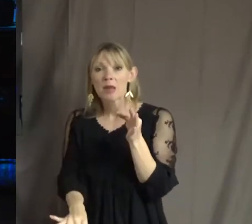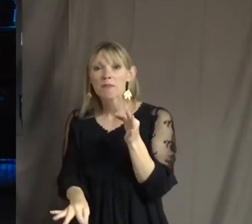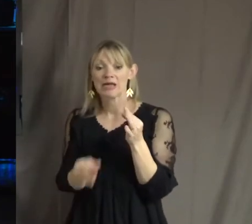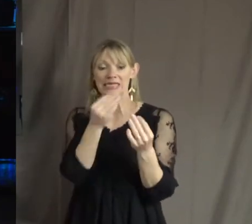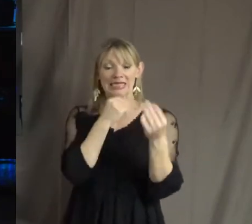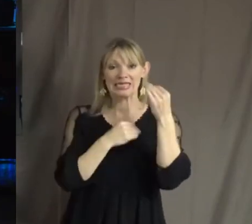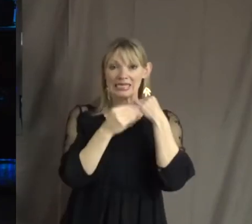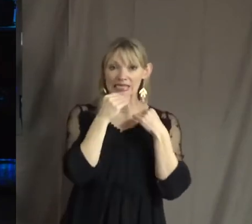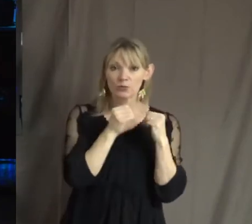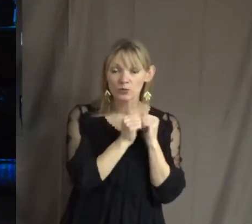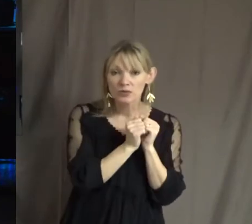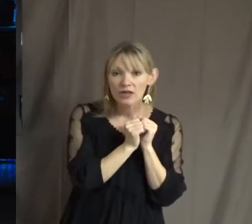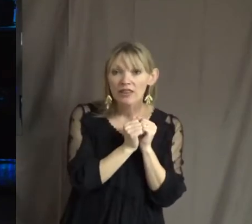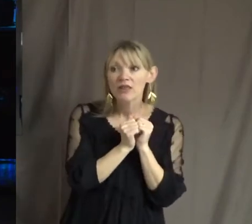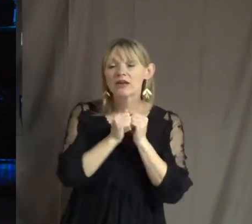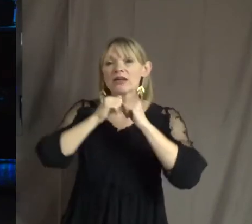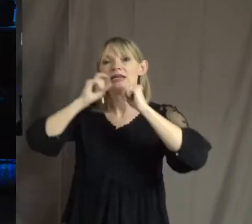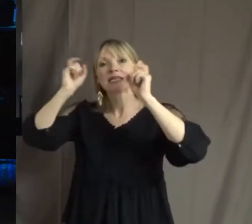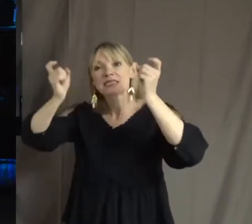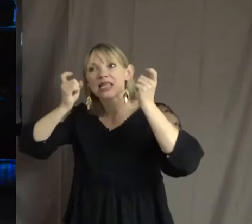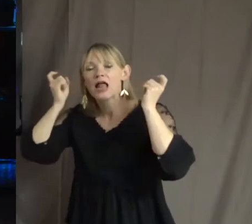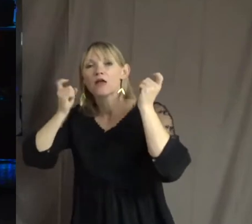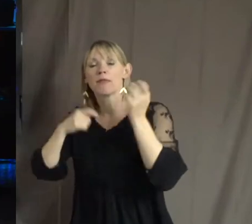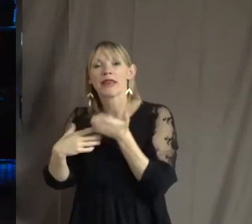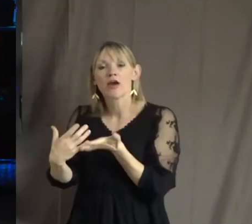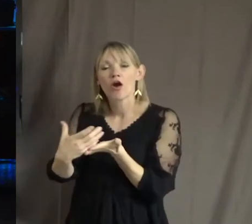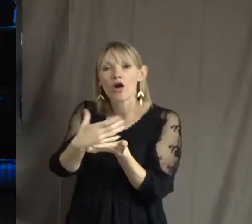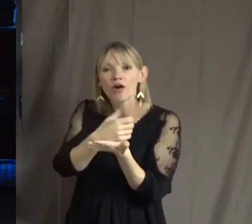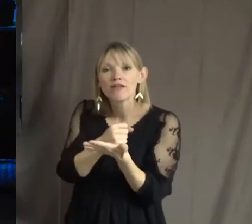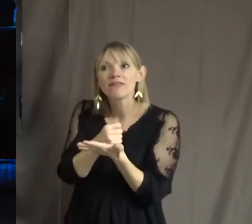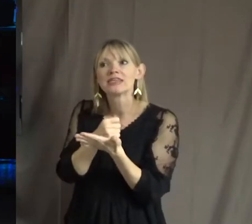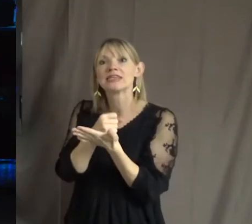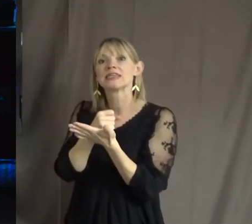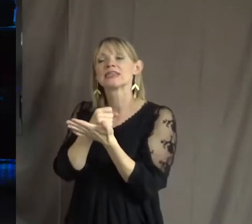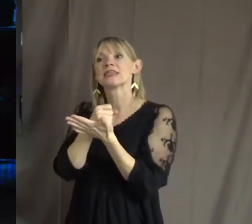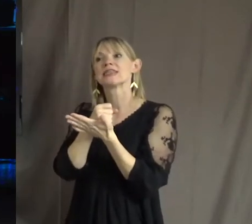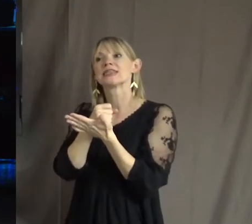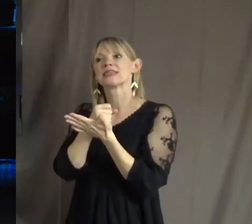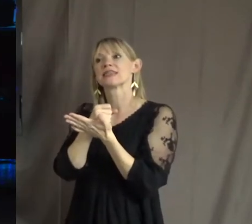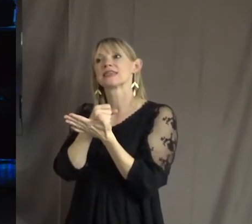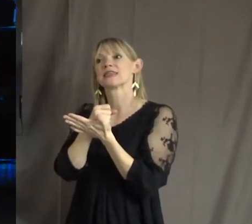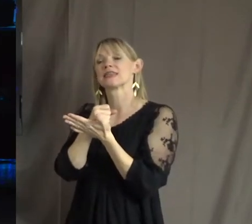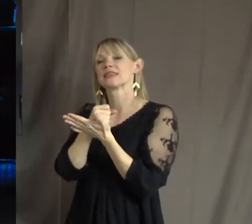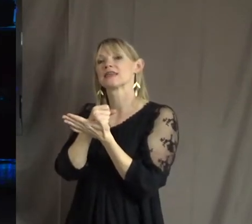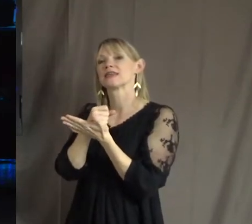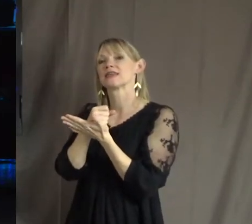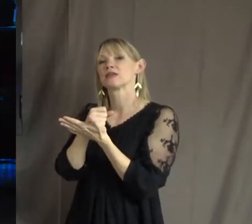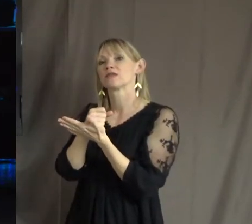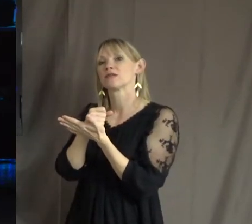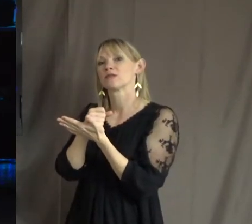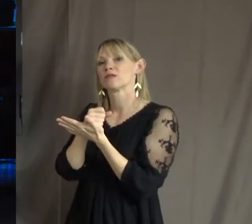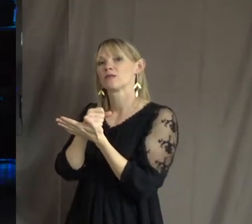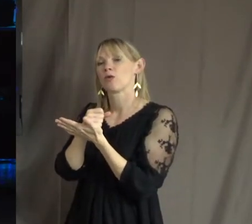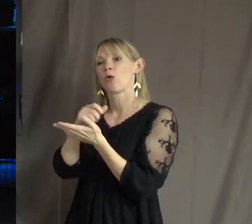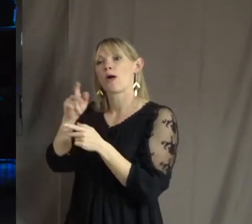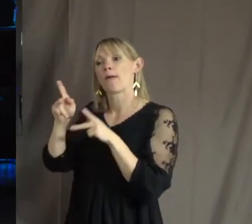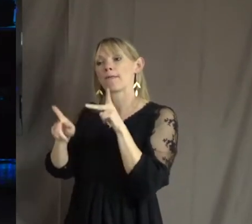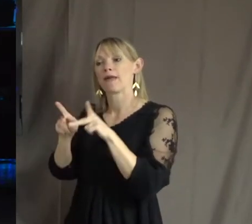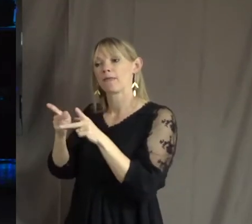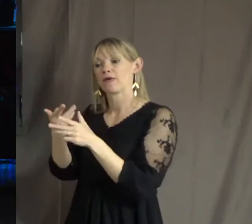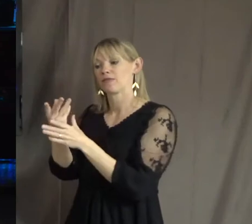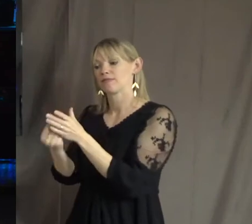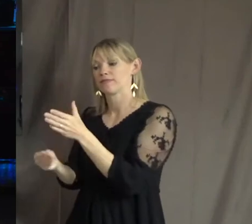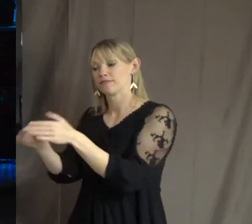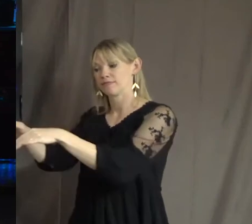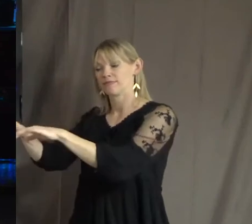together, celebrating a harvest, or when we're burying our dead.